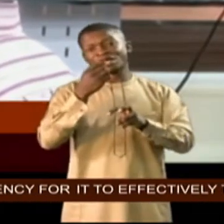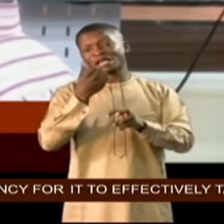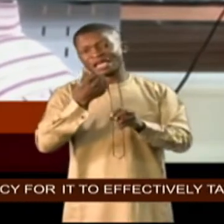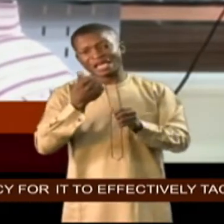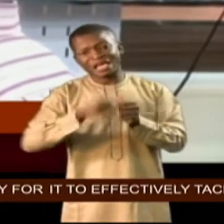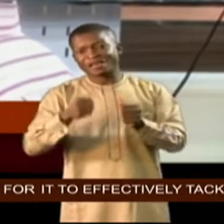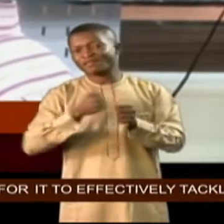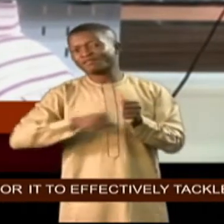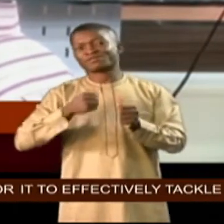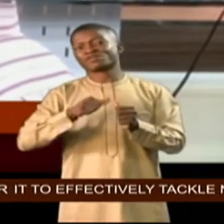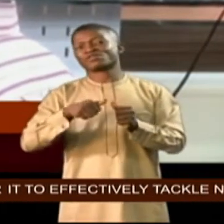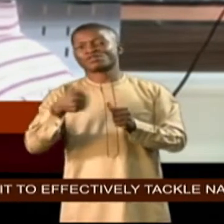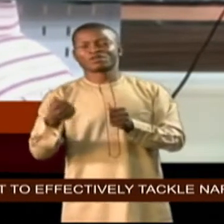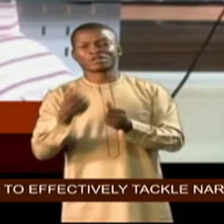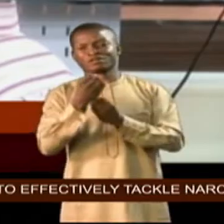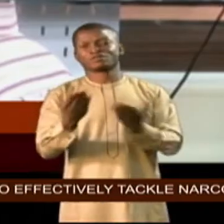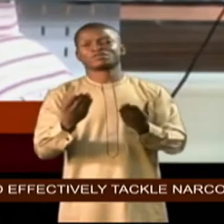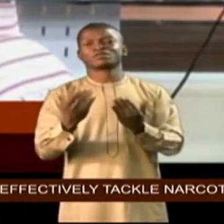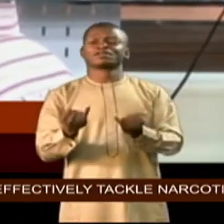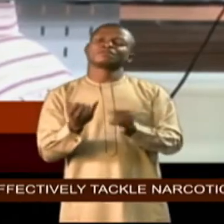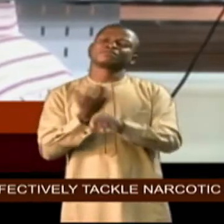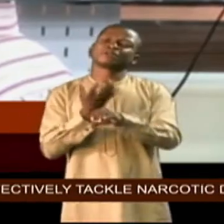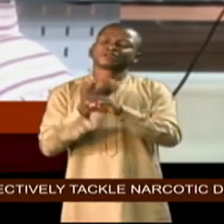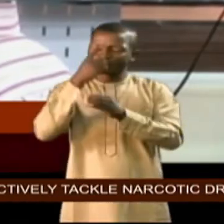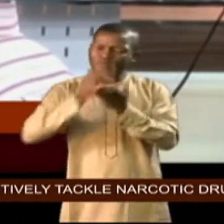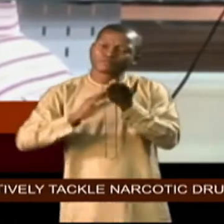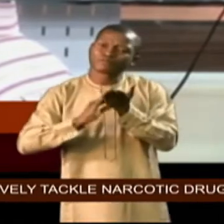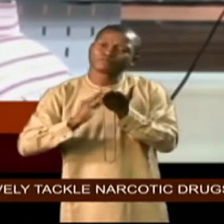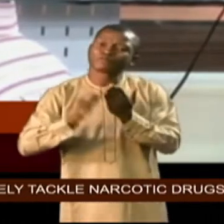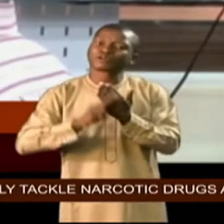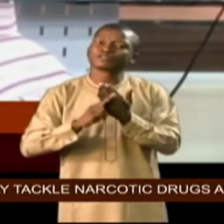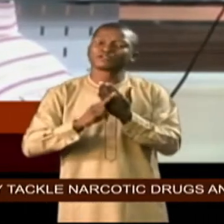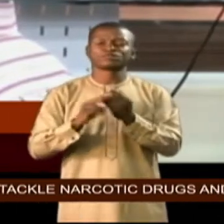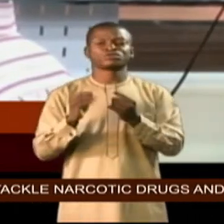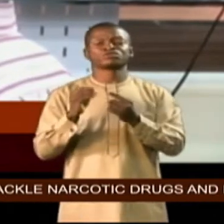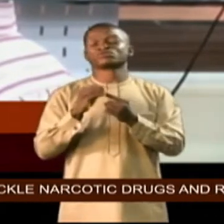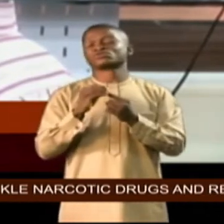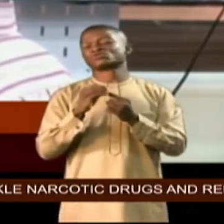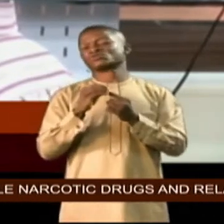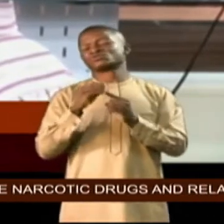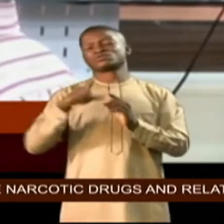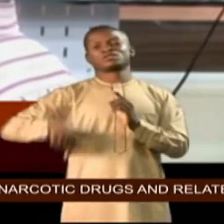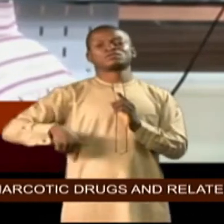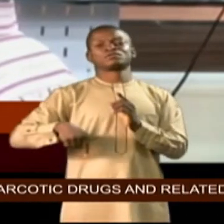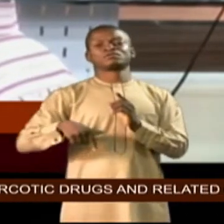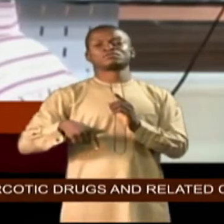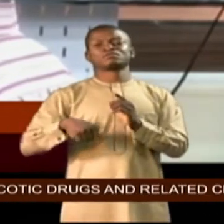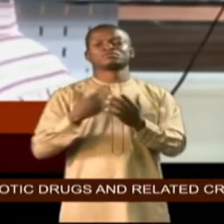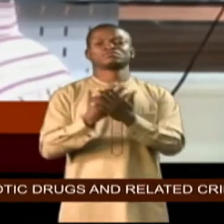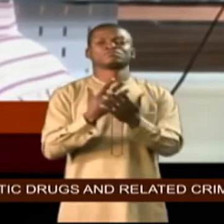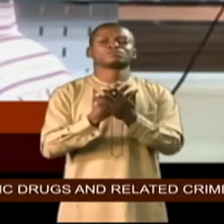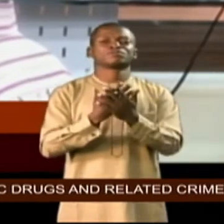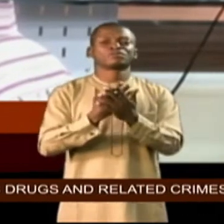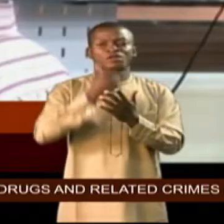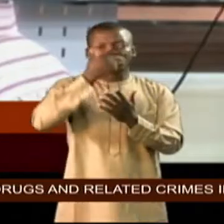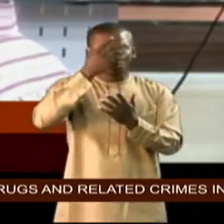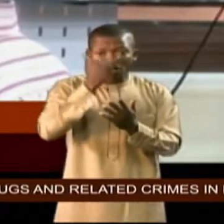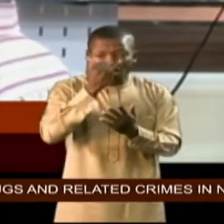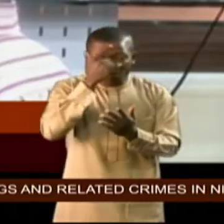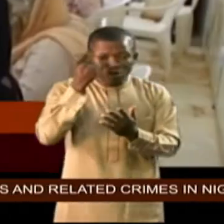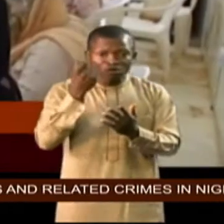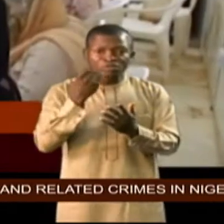want. Seeking for forgiveness may be too late for Etim Israel as he falls into the hands of the law for alleged